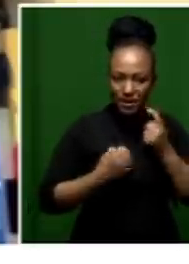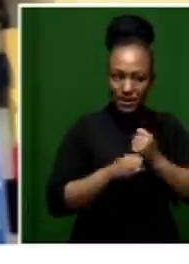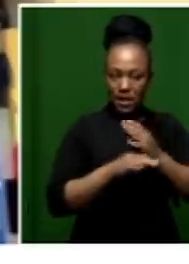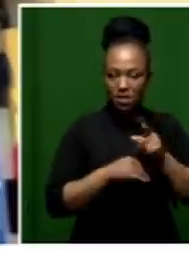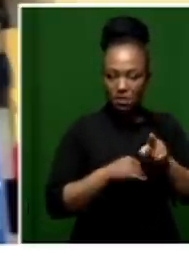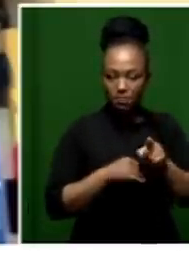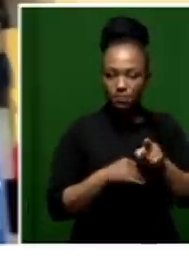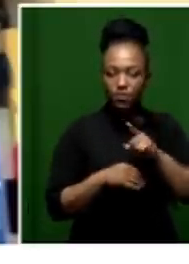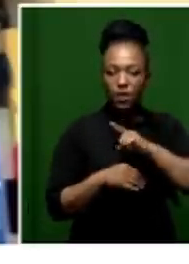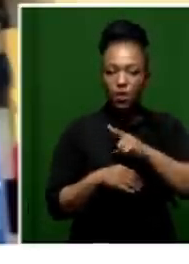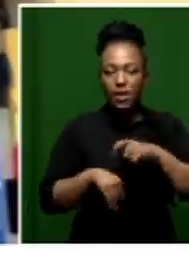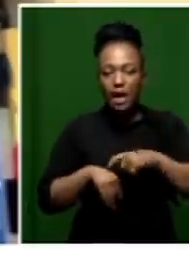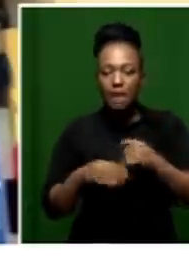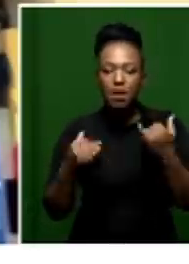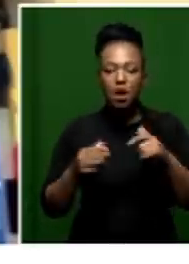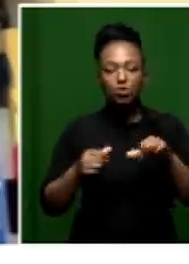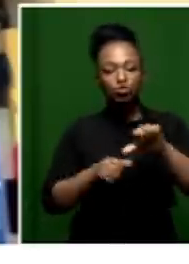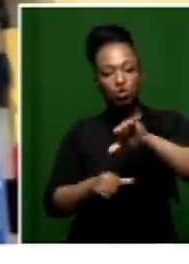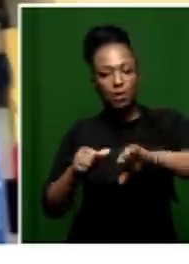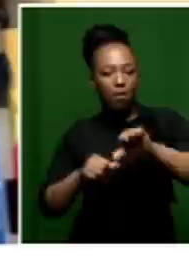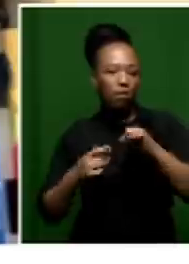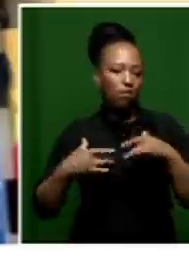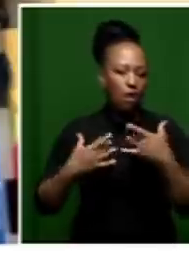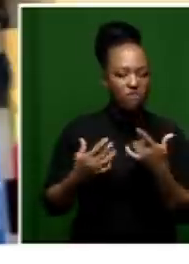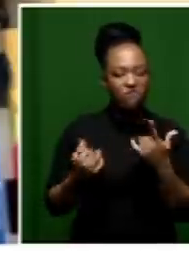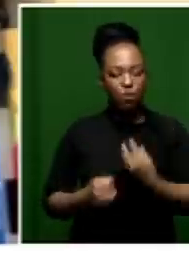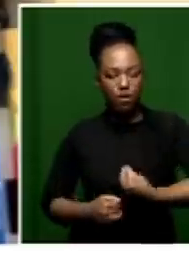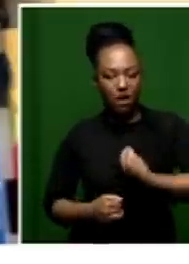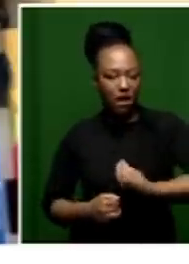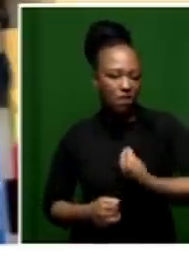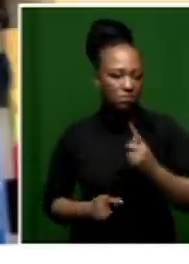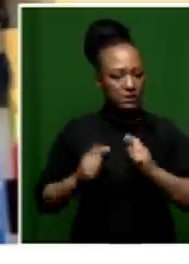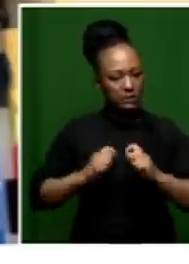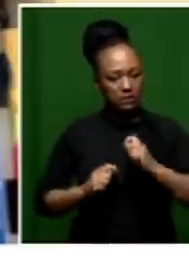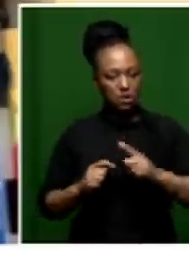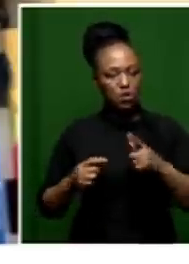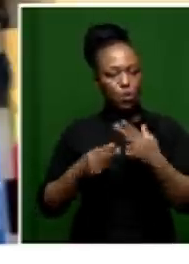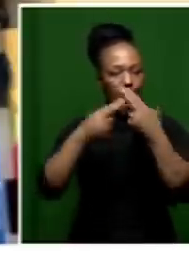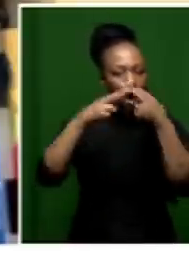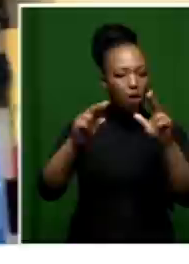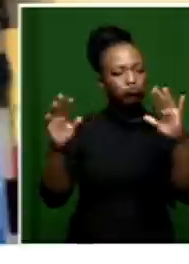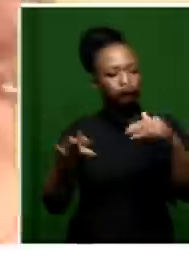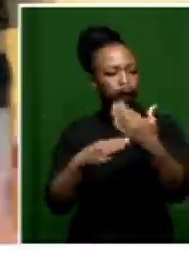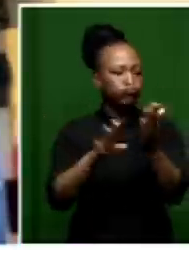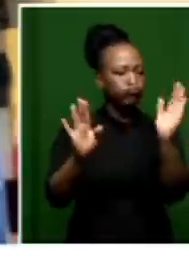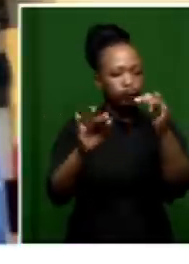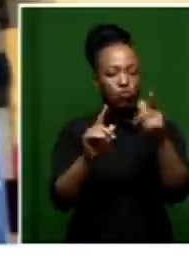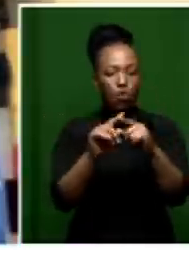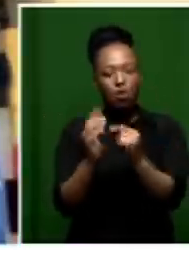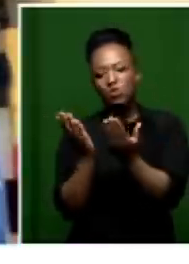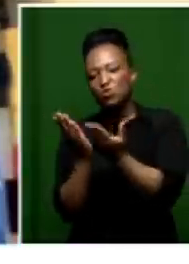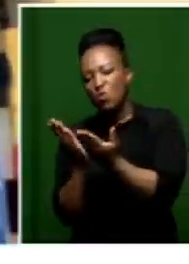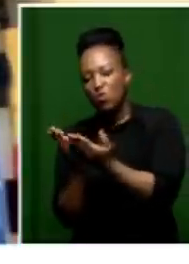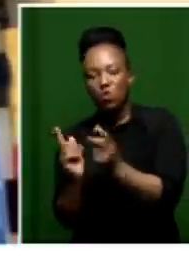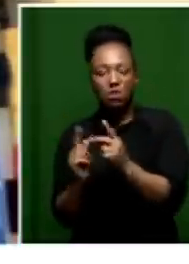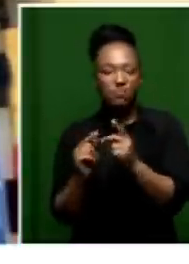They are just is the time that you are sociable in your life, yeah, and you like to be out and about. You are in schools or